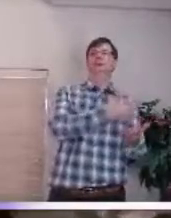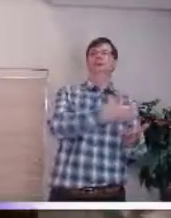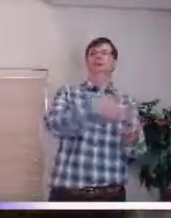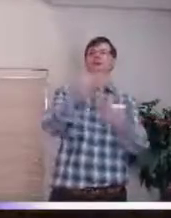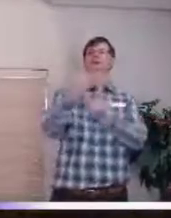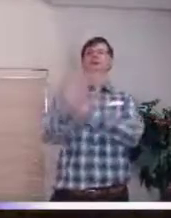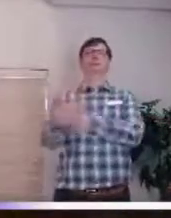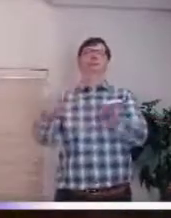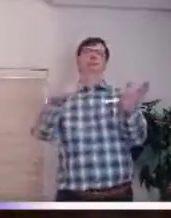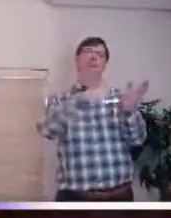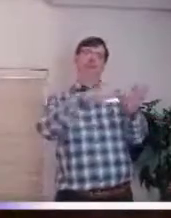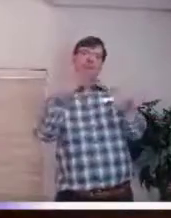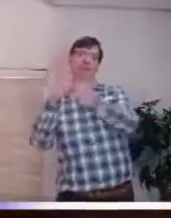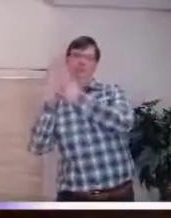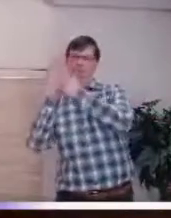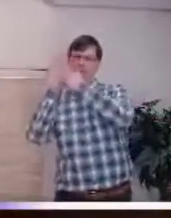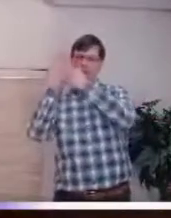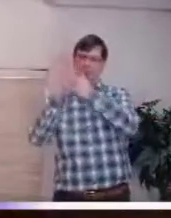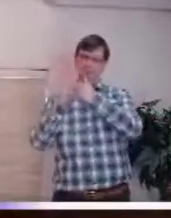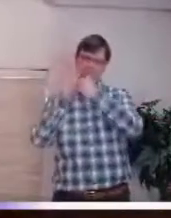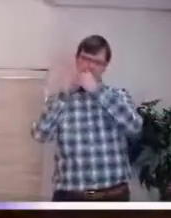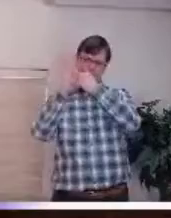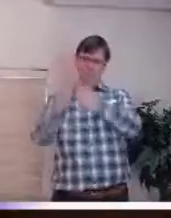There it is.